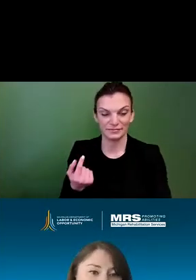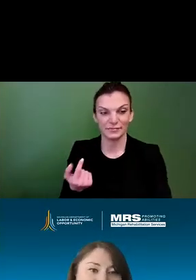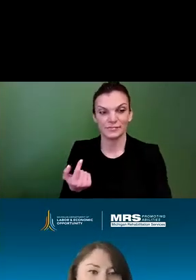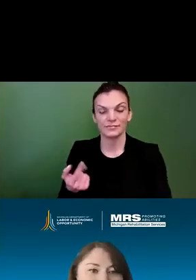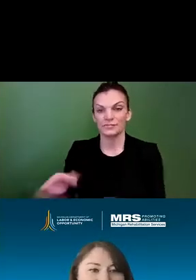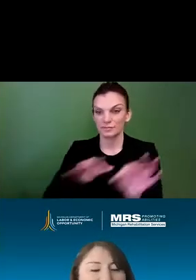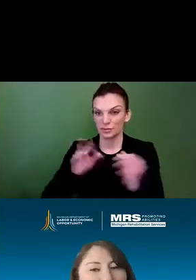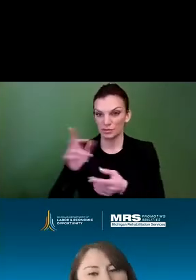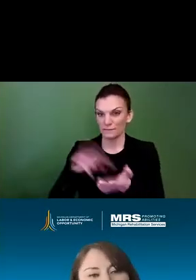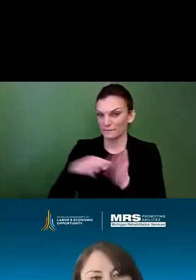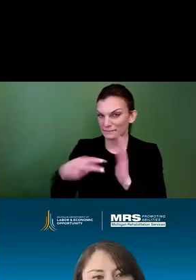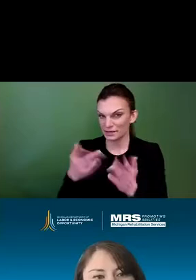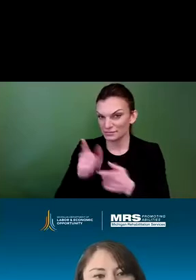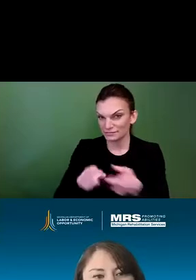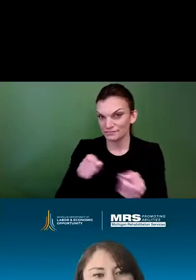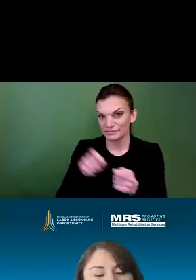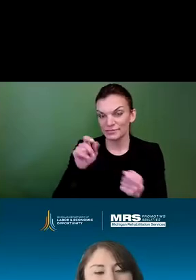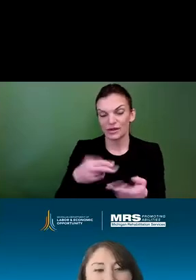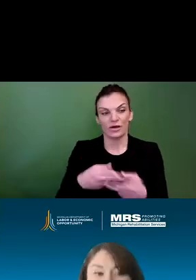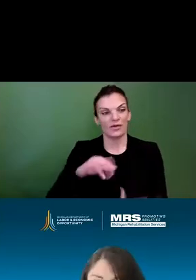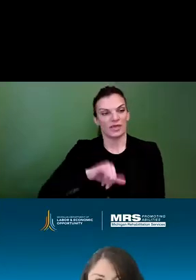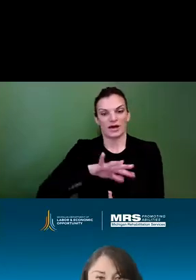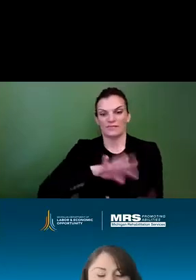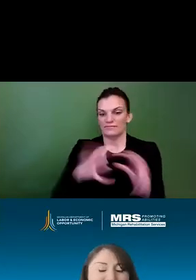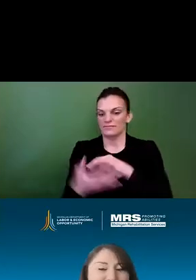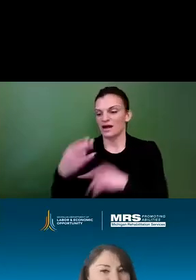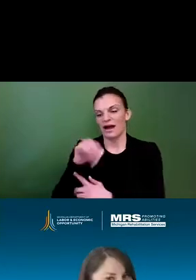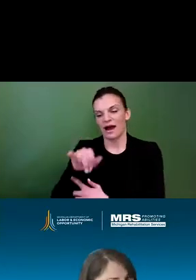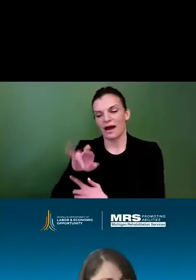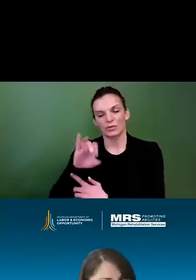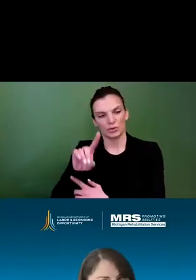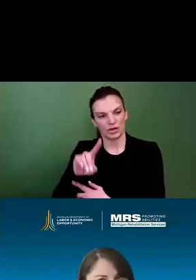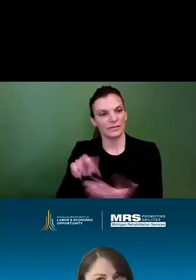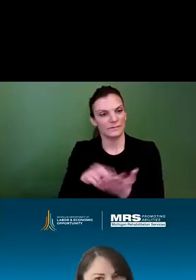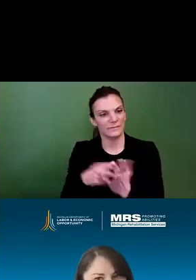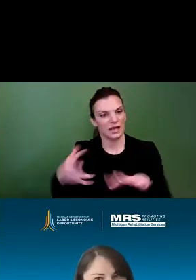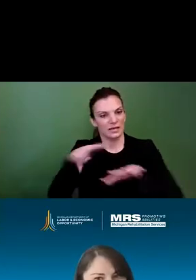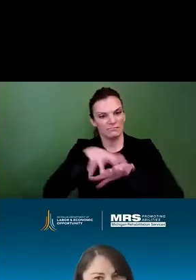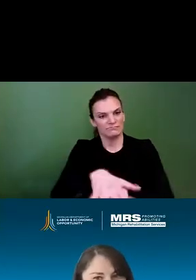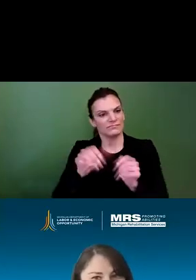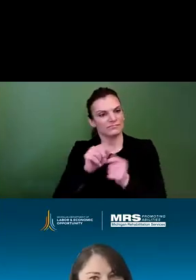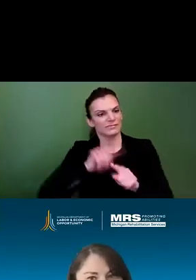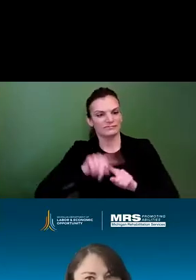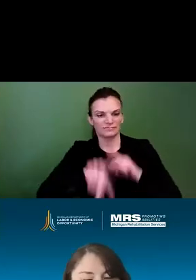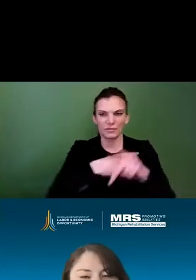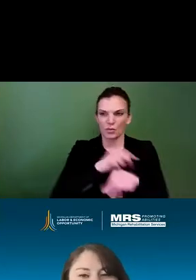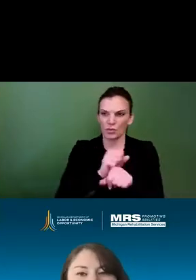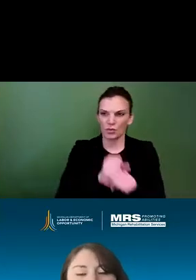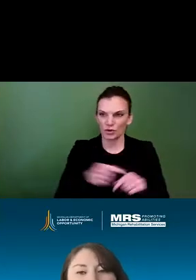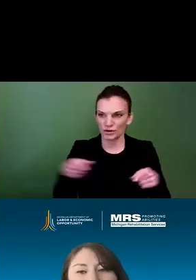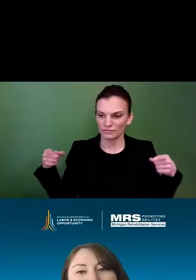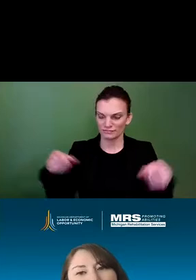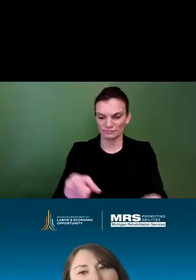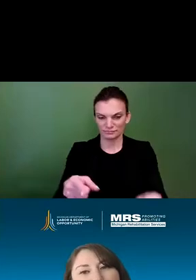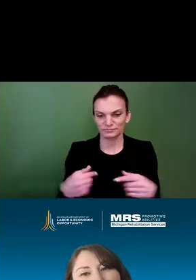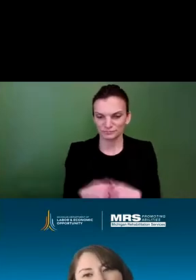work environment. We're going to talk about the benefits and the challenges of being a hybrid worker. We're going